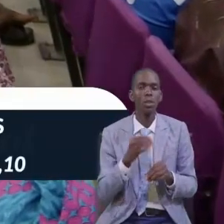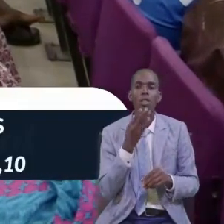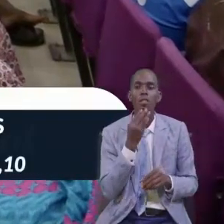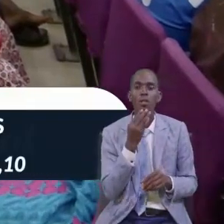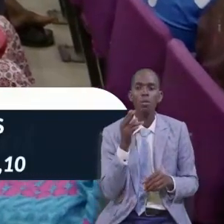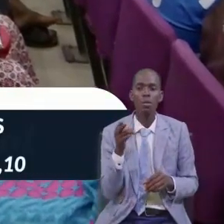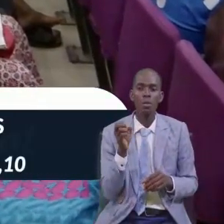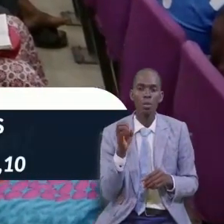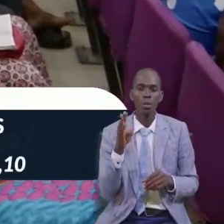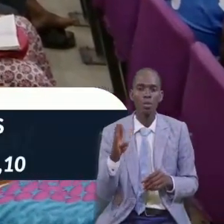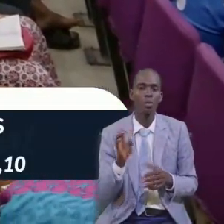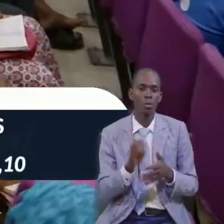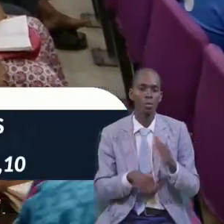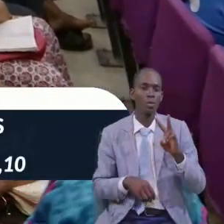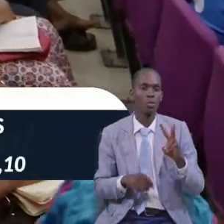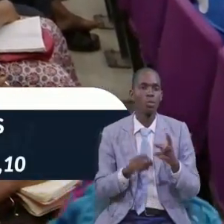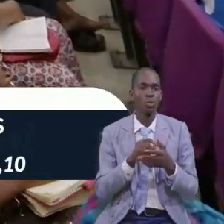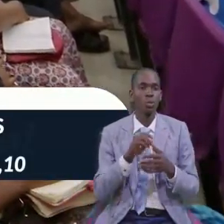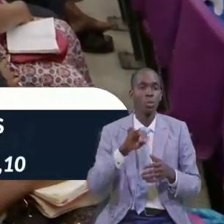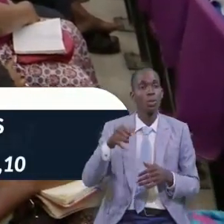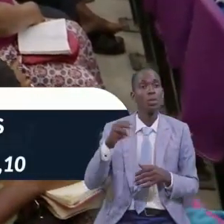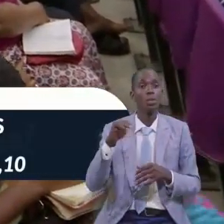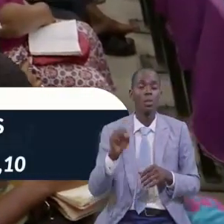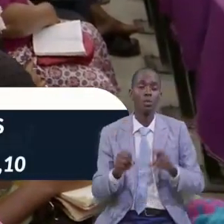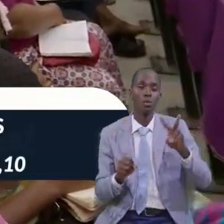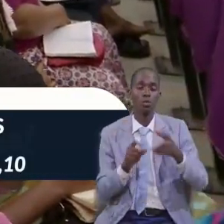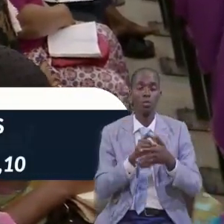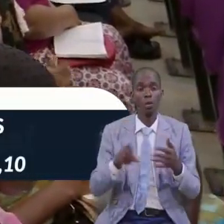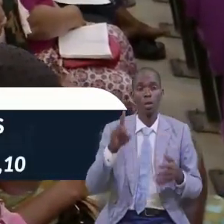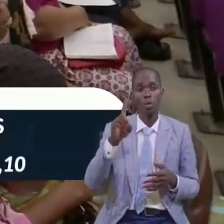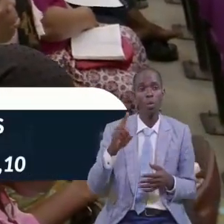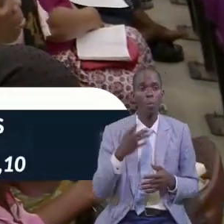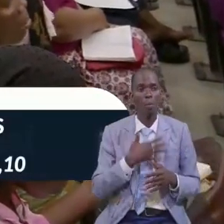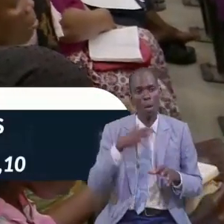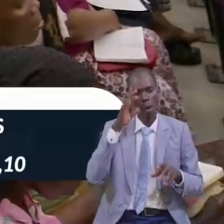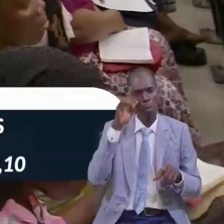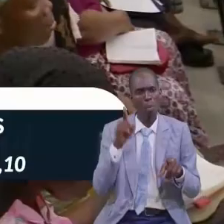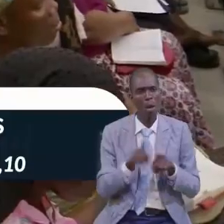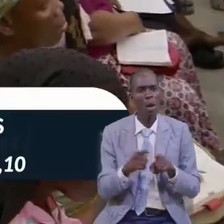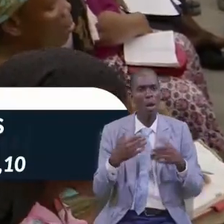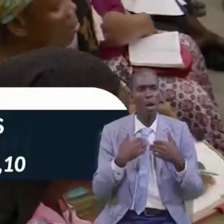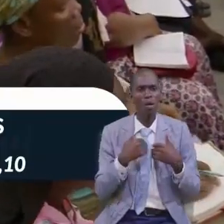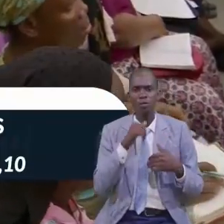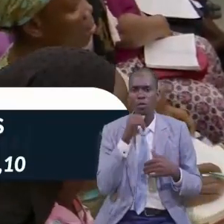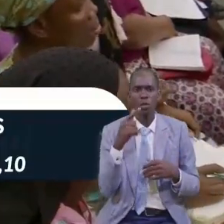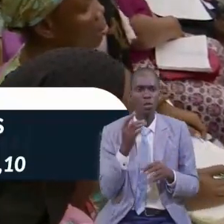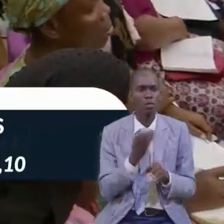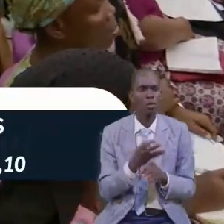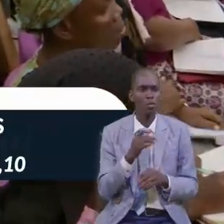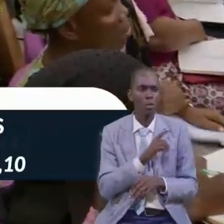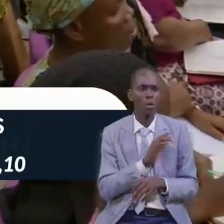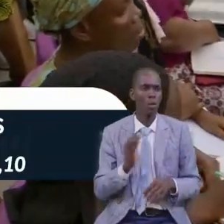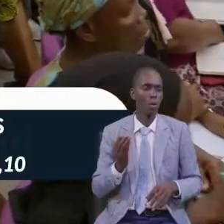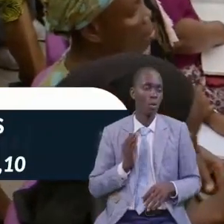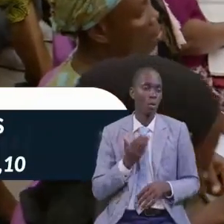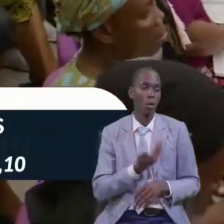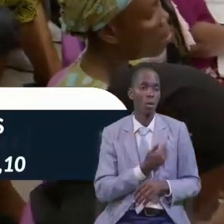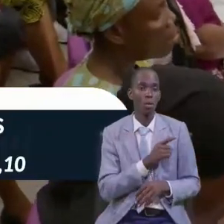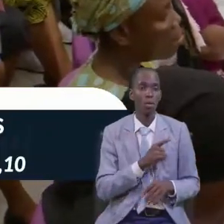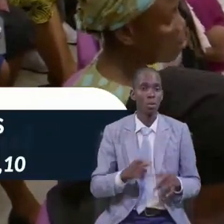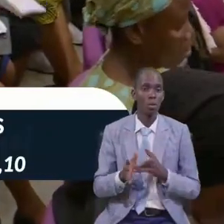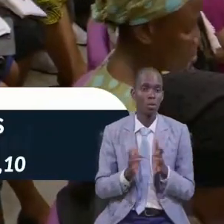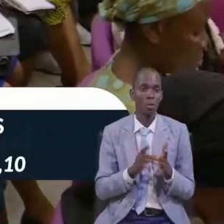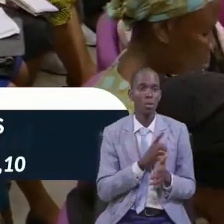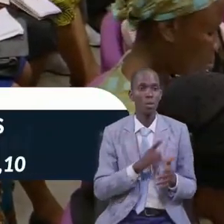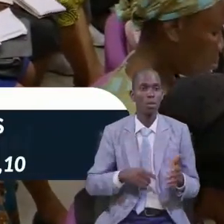have not the faith of our Lord Jesus Christ, the Lord of glory, with respect of persons. Look at verse 2. In